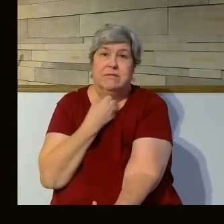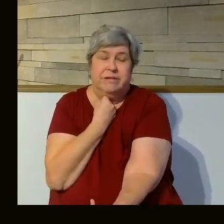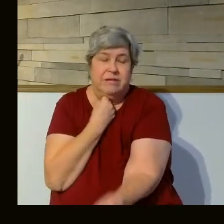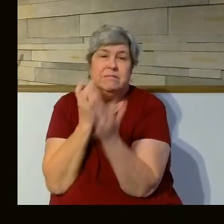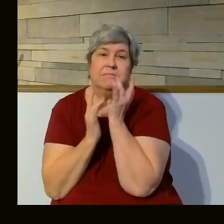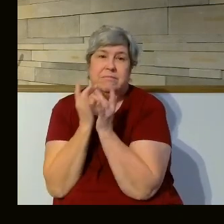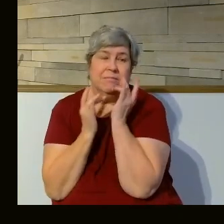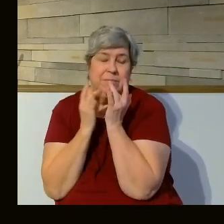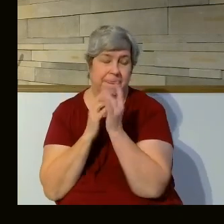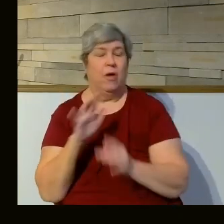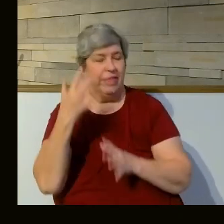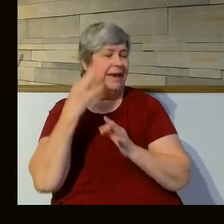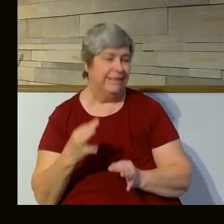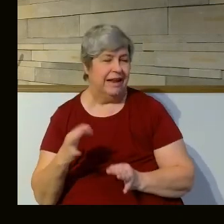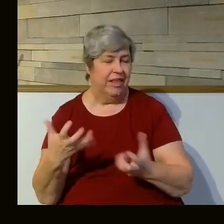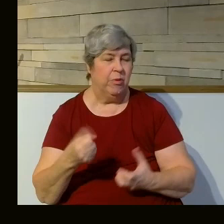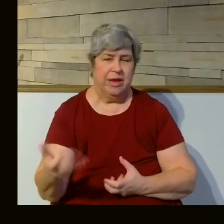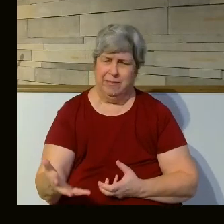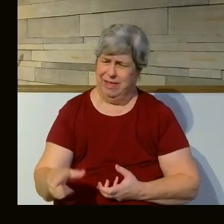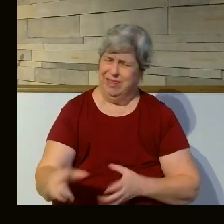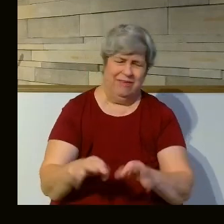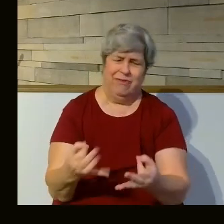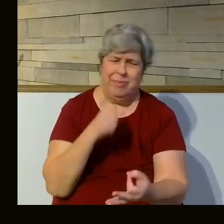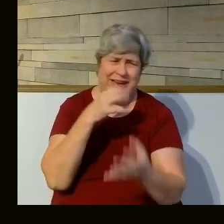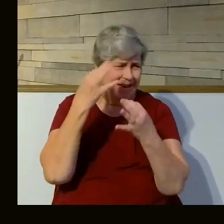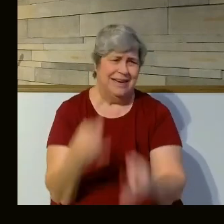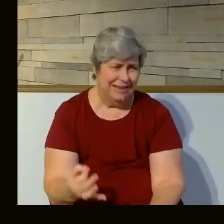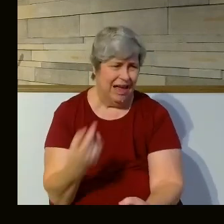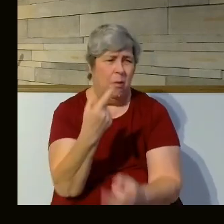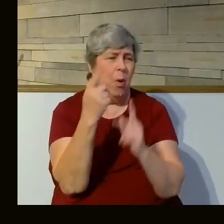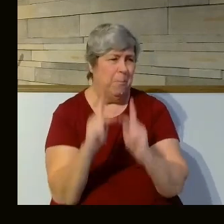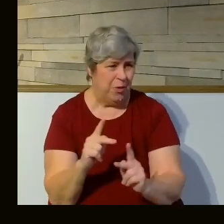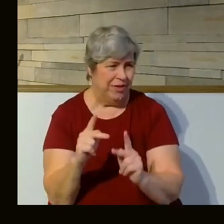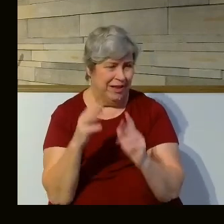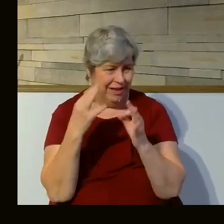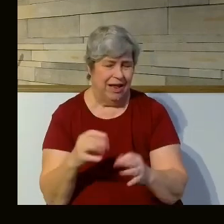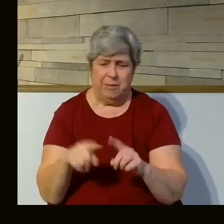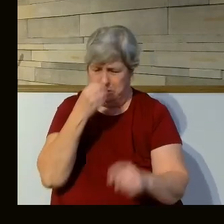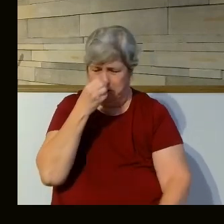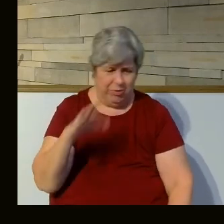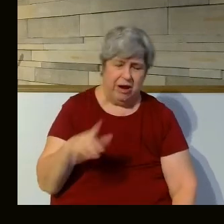hurt. Oh, that's their choice. I don't think the family had a choice about that. But